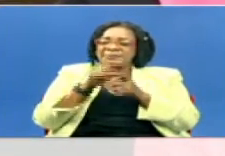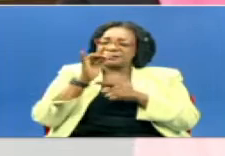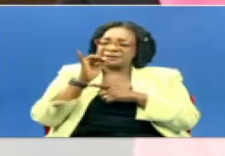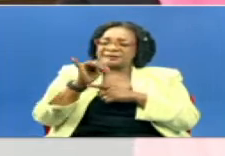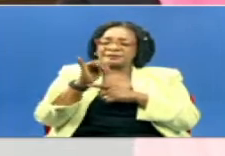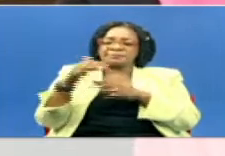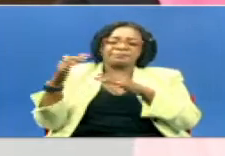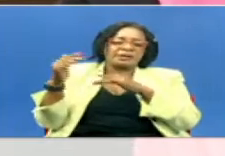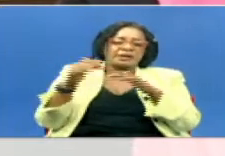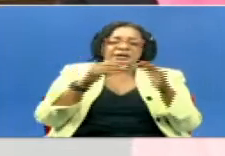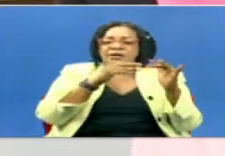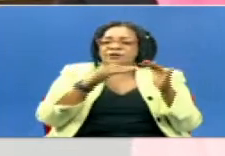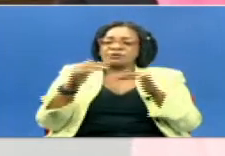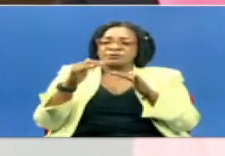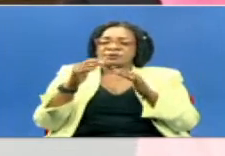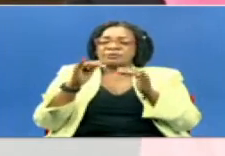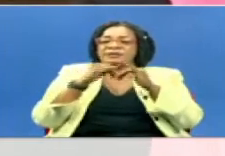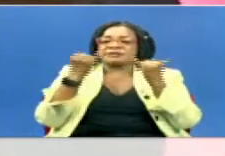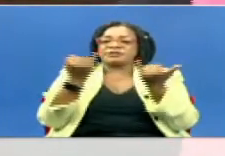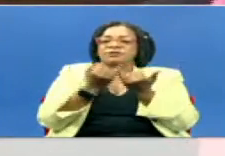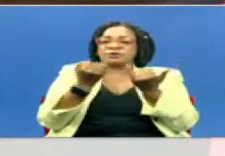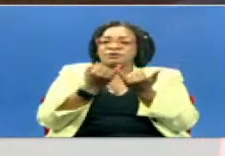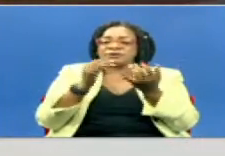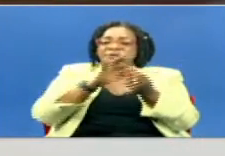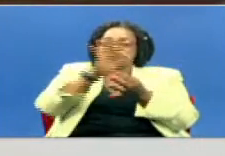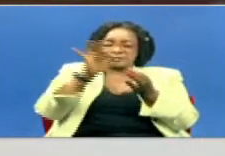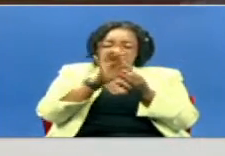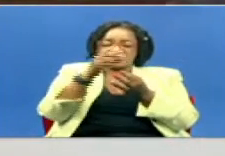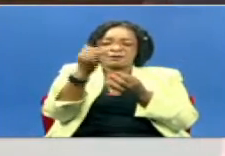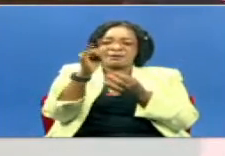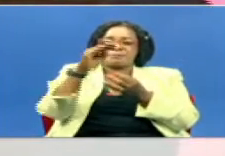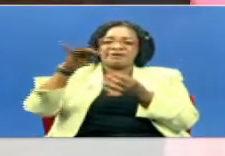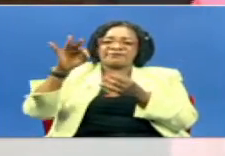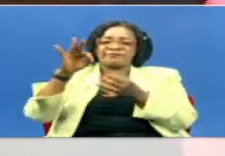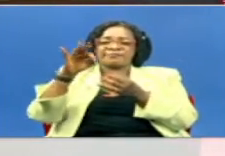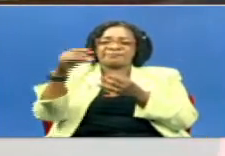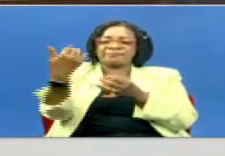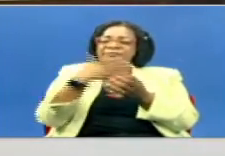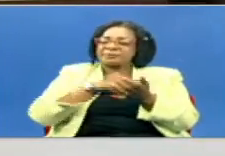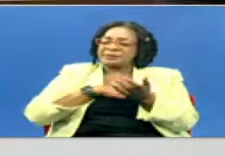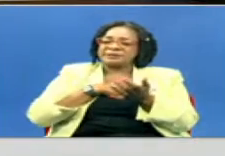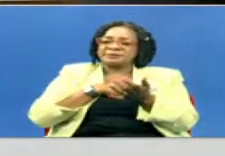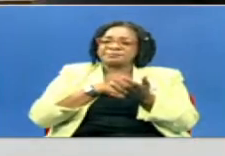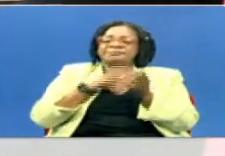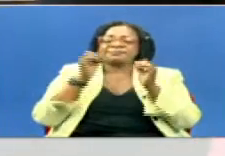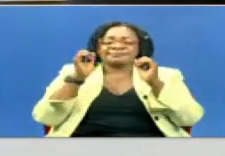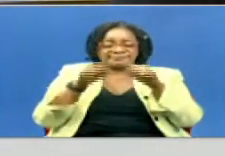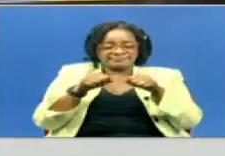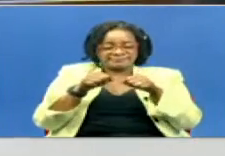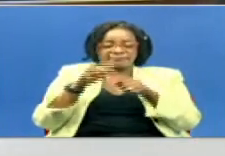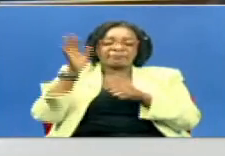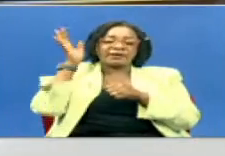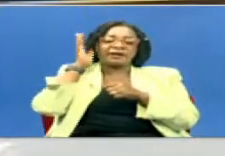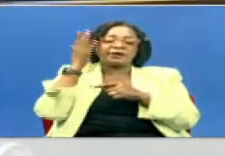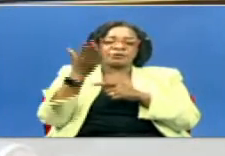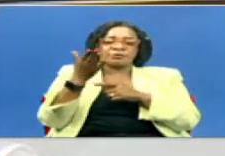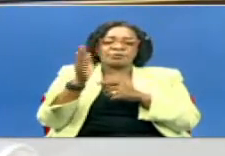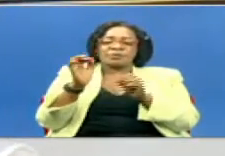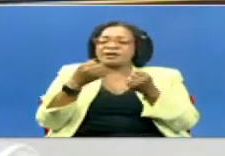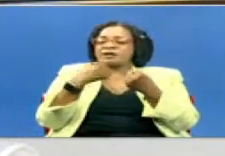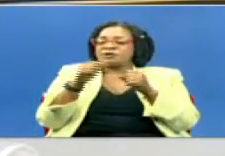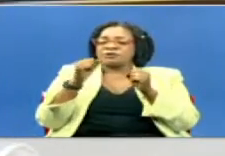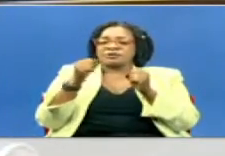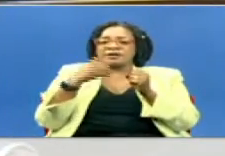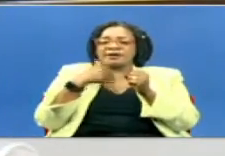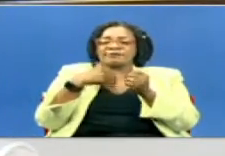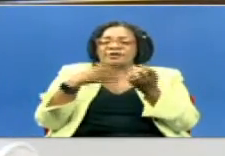with the Bretton Woods institutions, particularly the IMF, that please, yes, I hear you, we cannot grow the economy on the